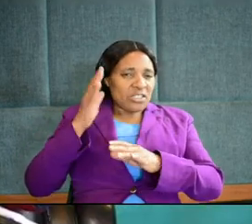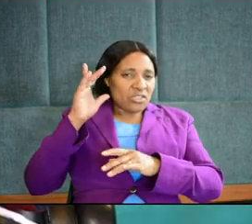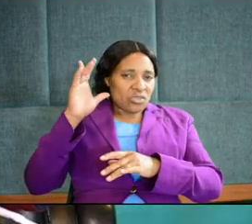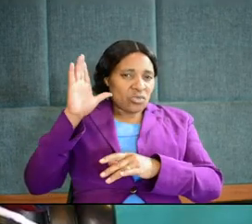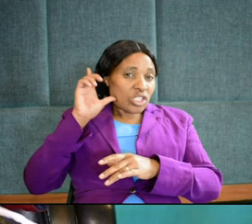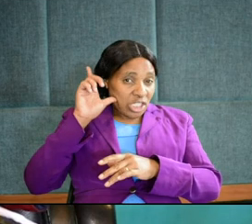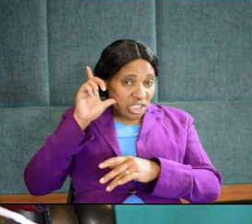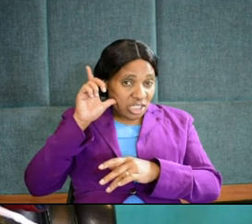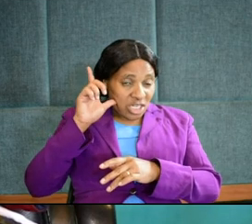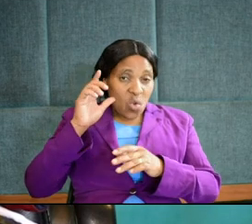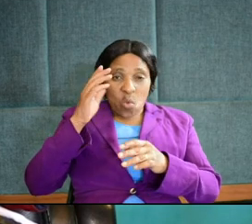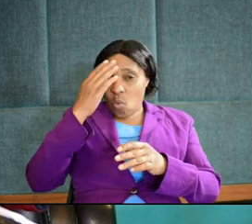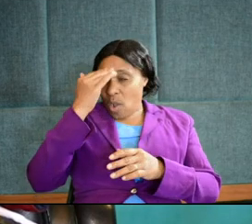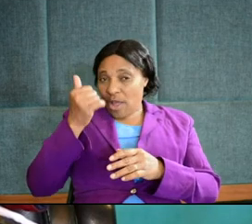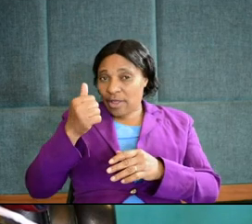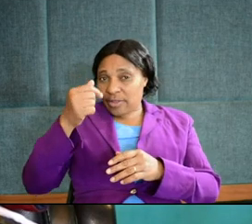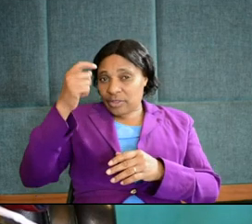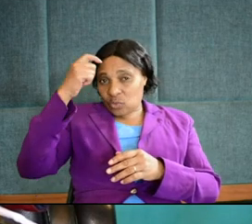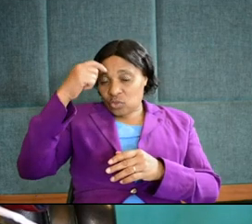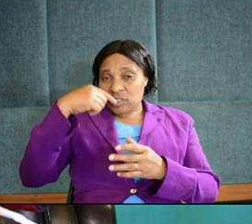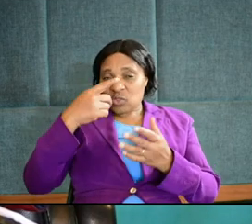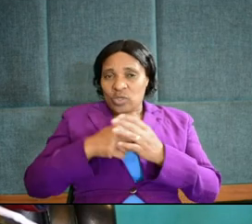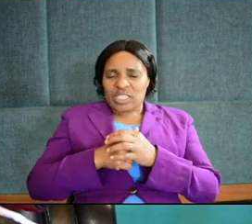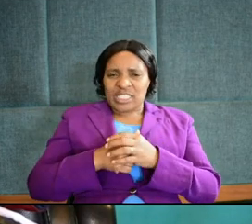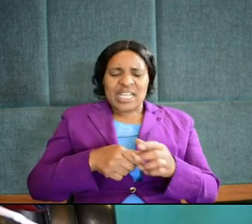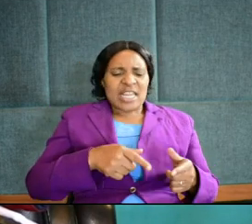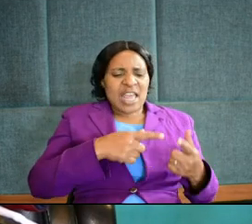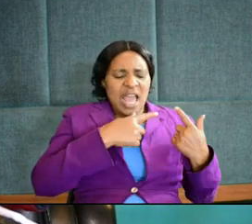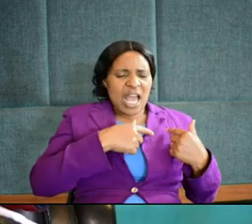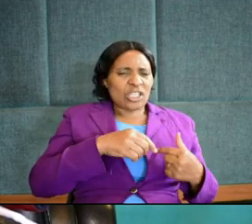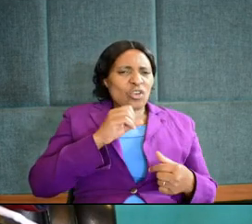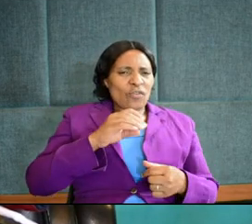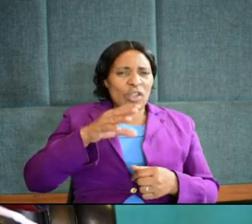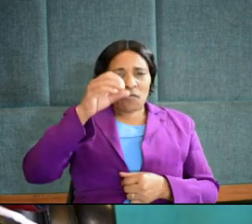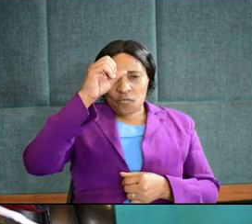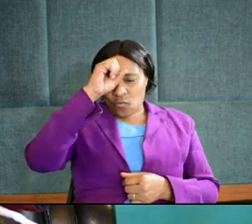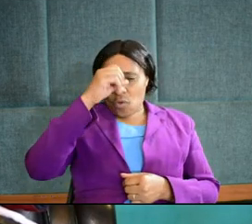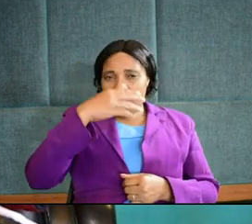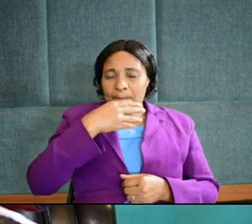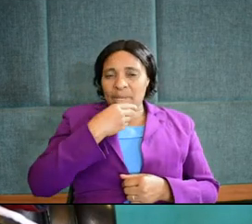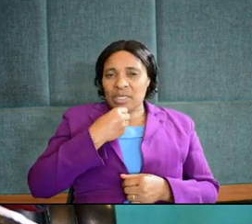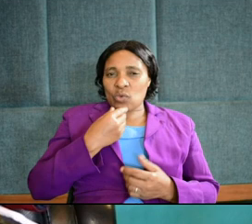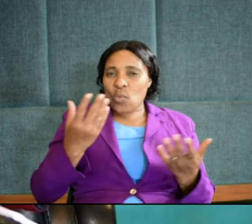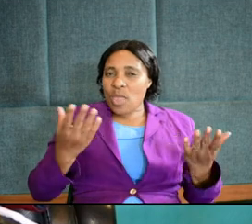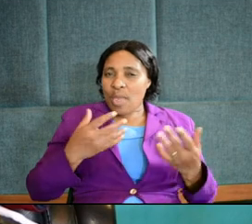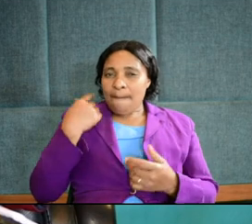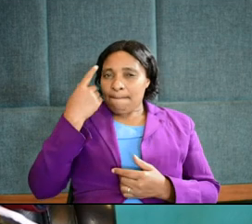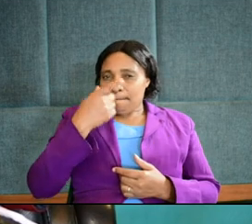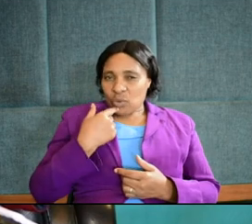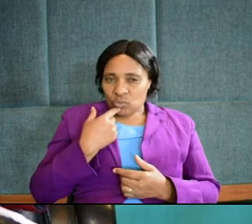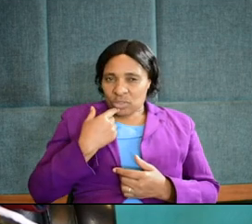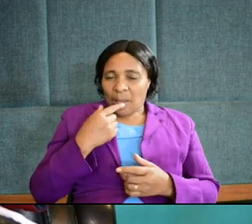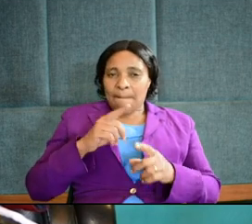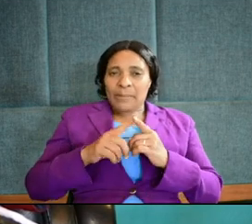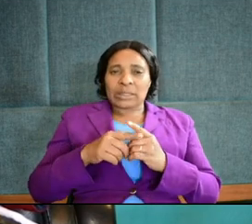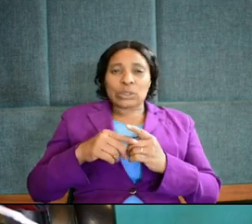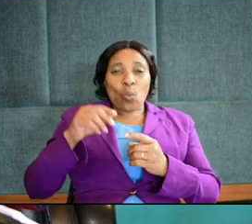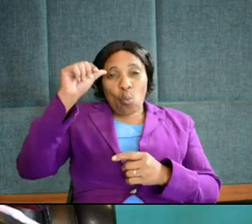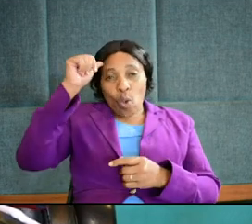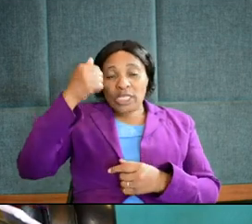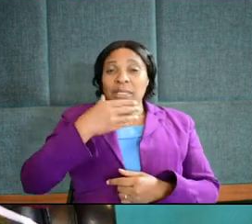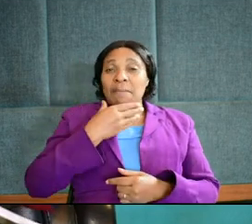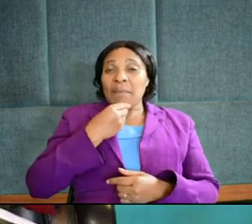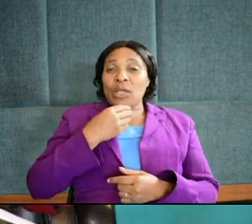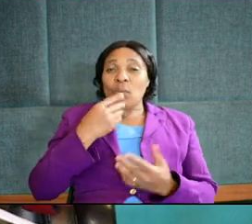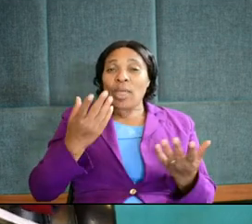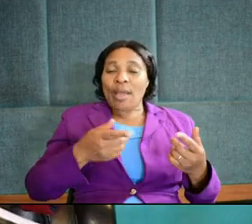wisdom texts, we read that the heart of the fool is in his mouth, but the mouth of the wise man is